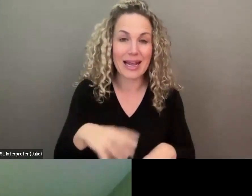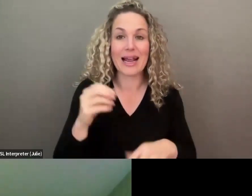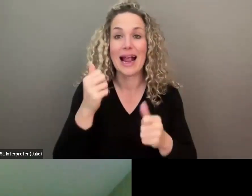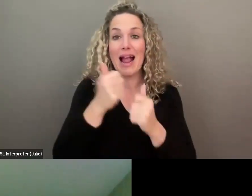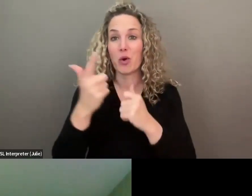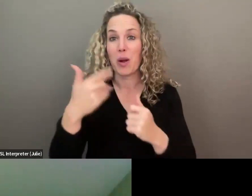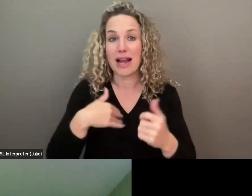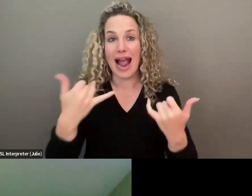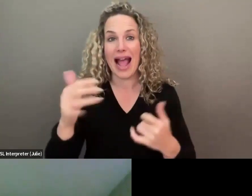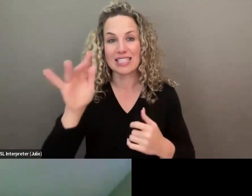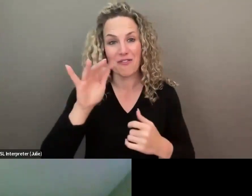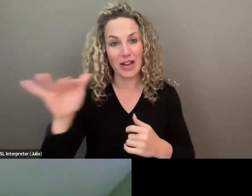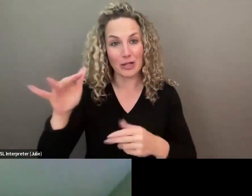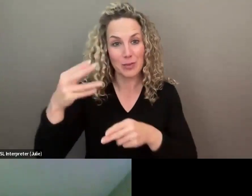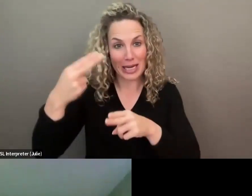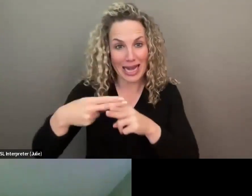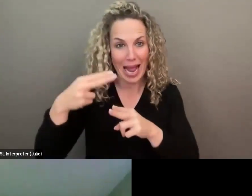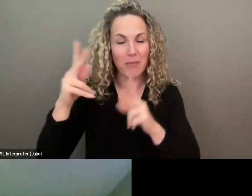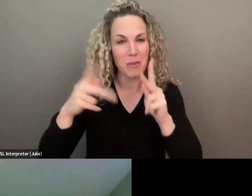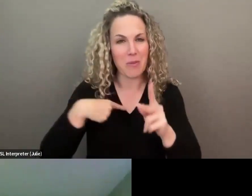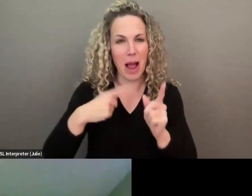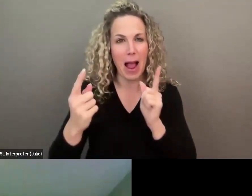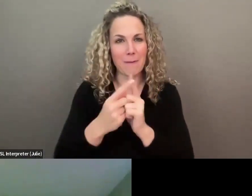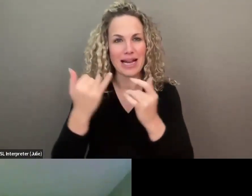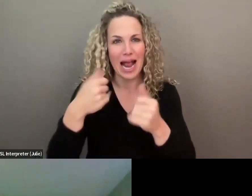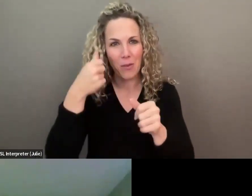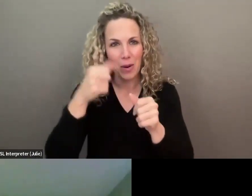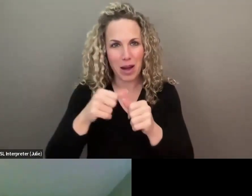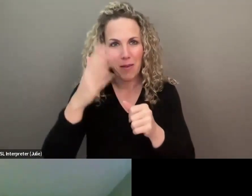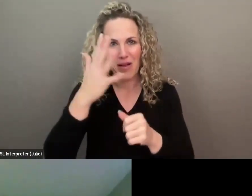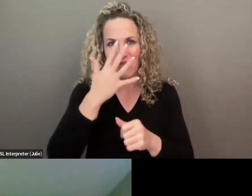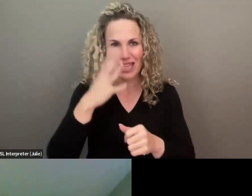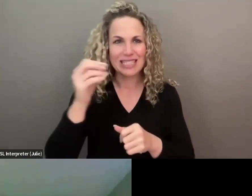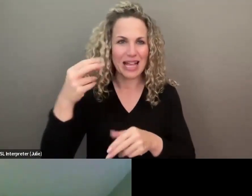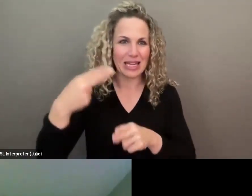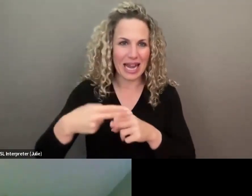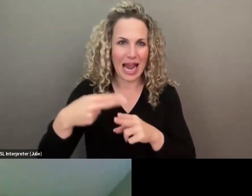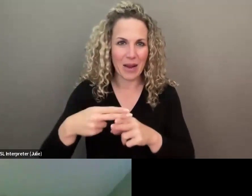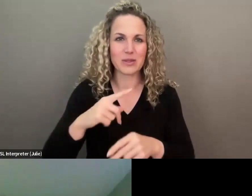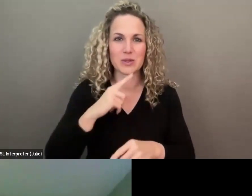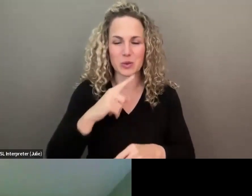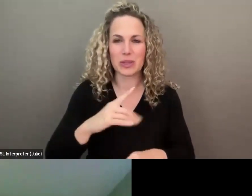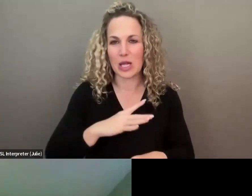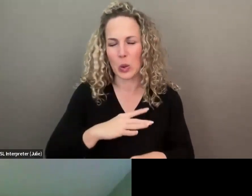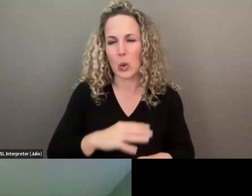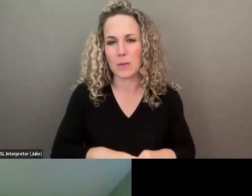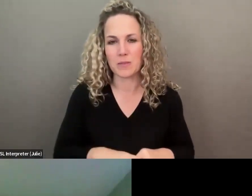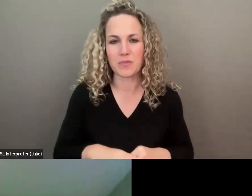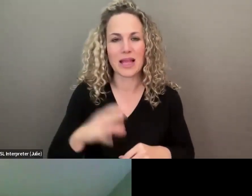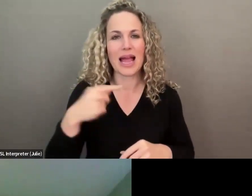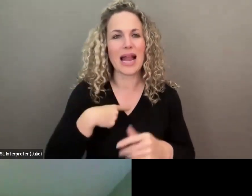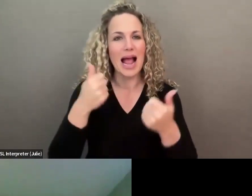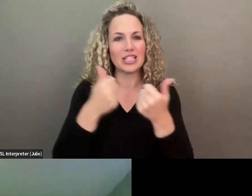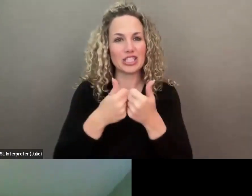a fingerspelled name, the people I've met, and I'm remembering them not only by face, but by name, which is really cool. And I